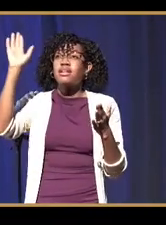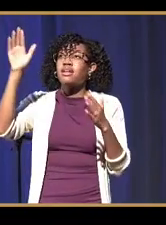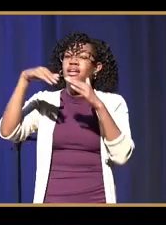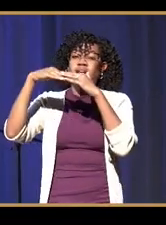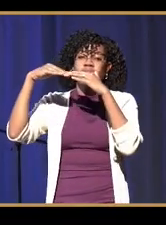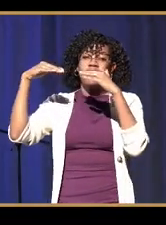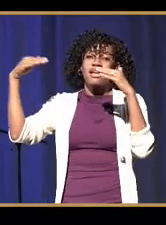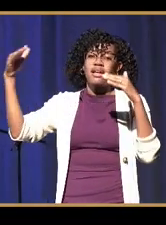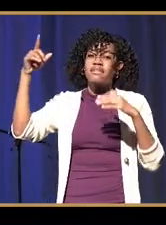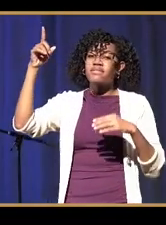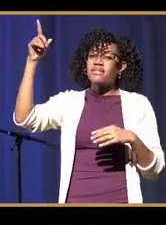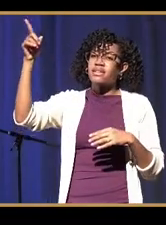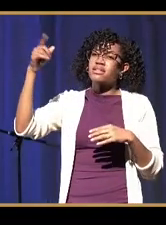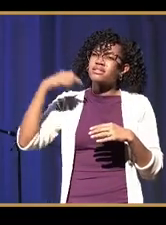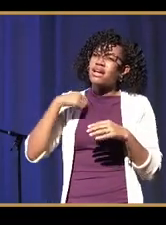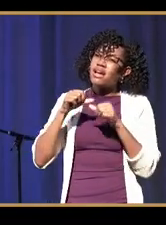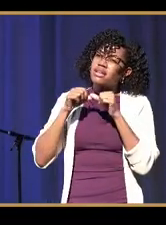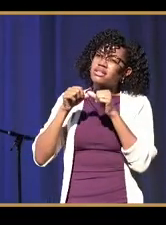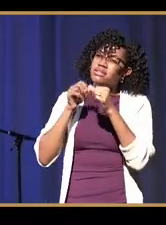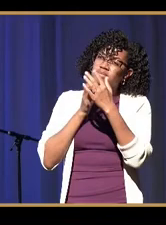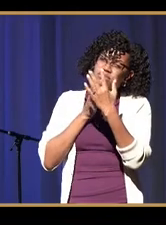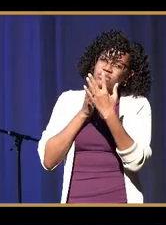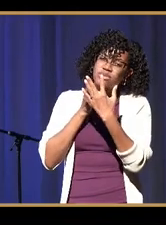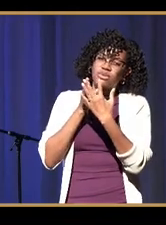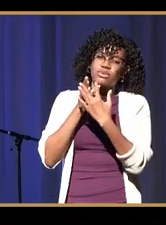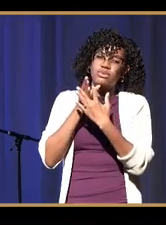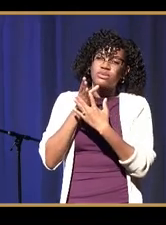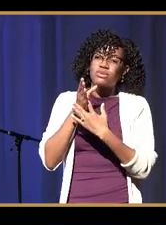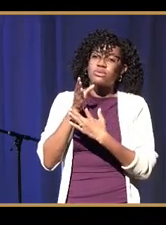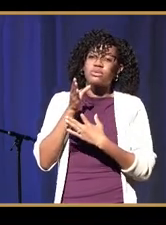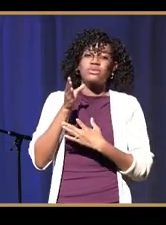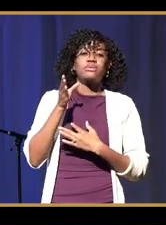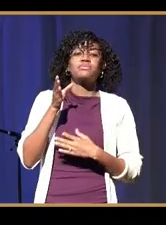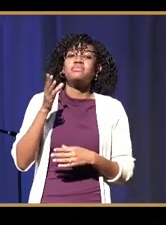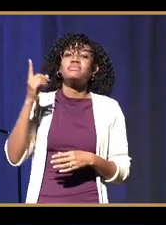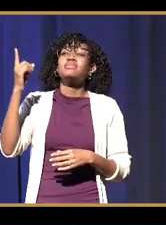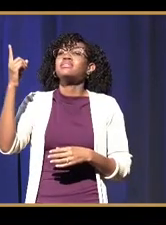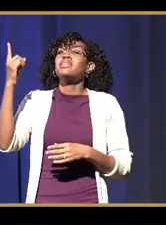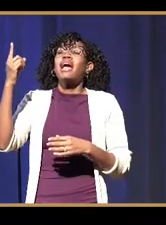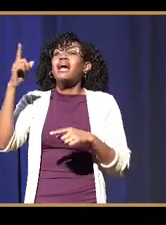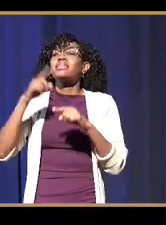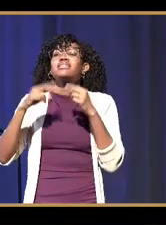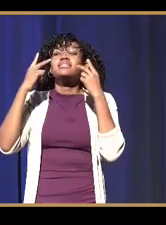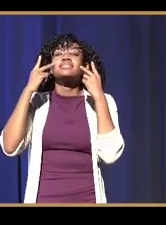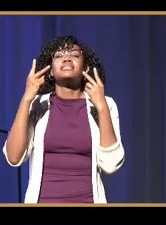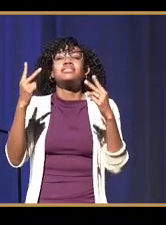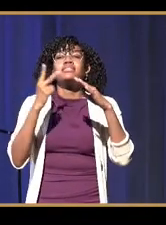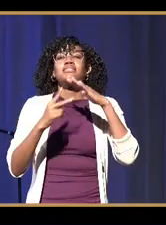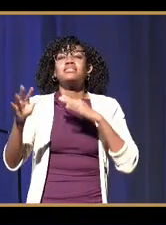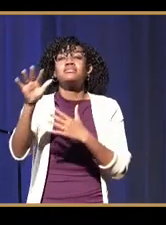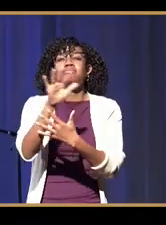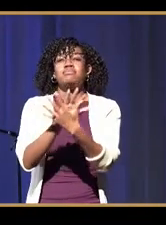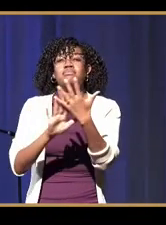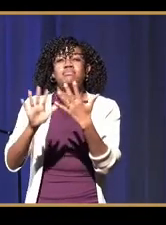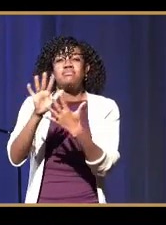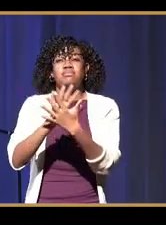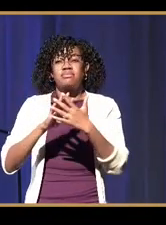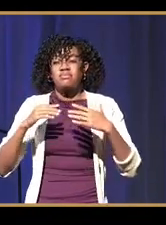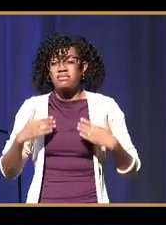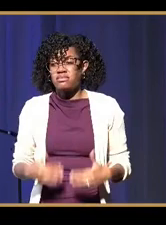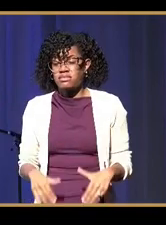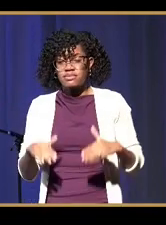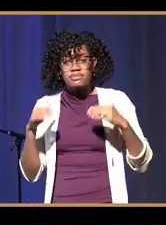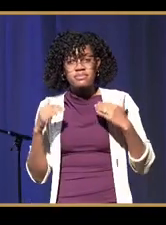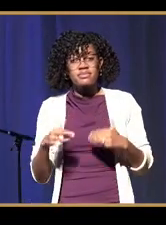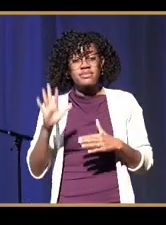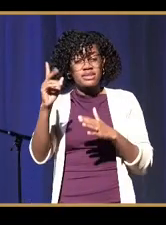to something I could not see, 'cause that something lives in me, and